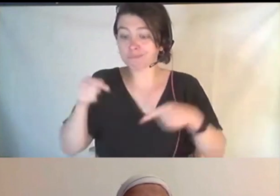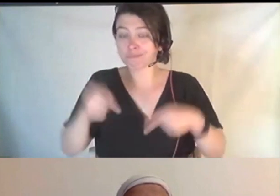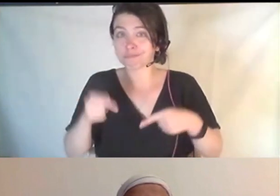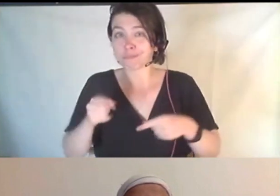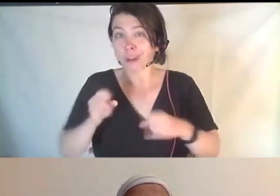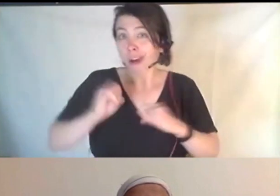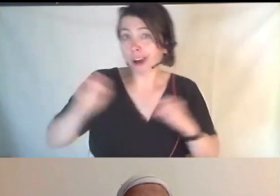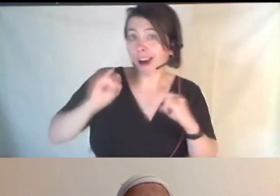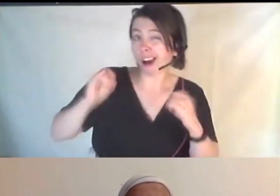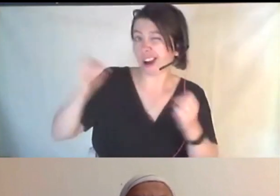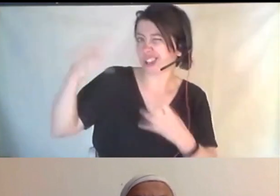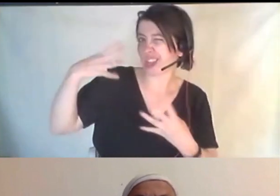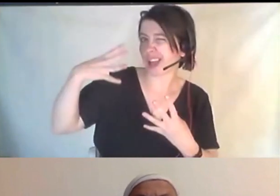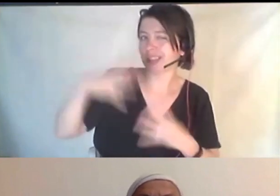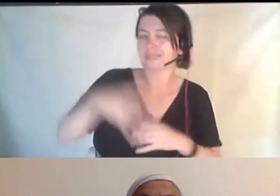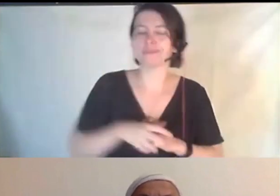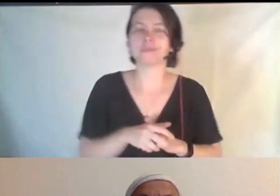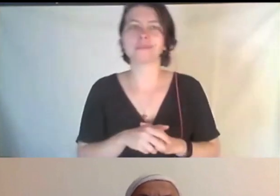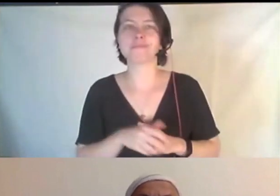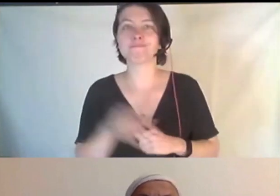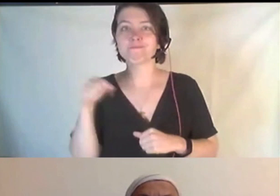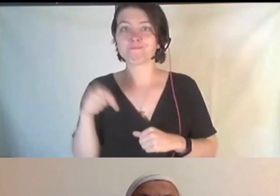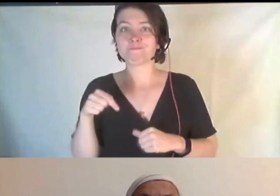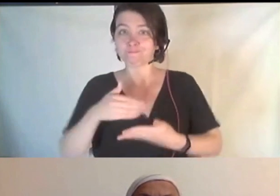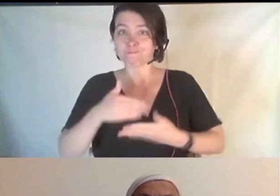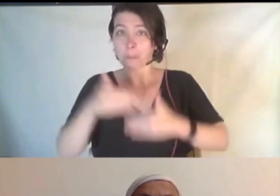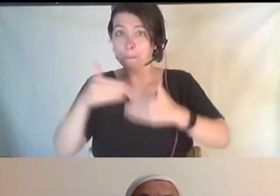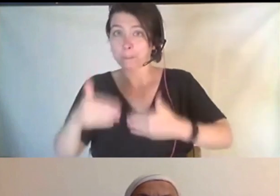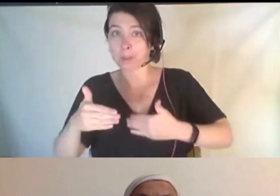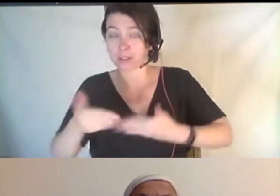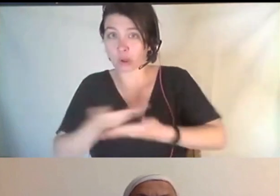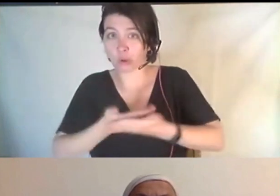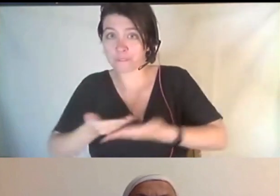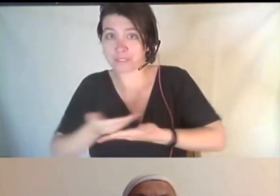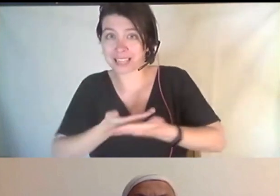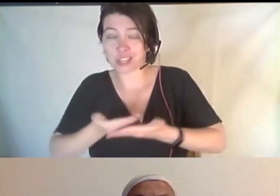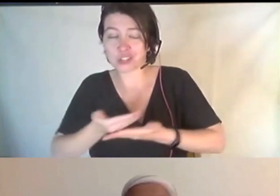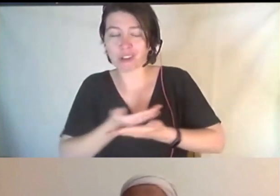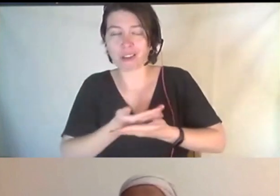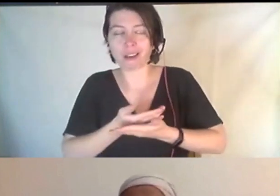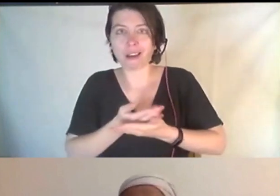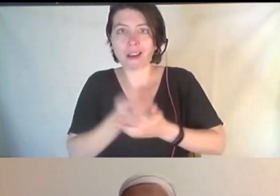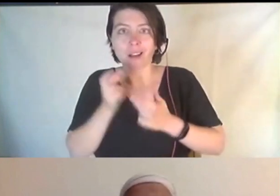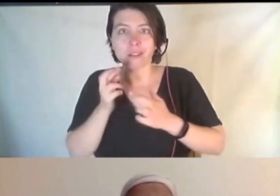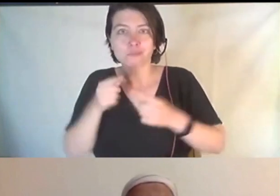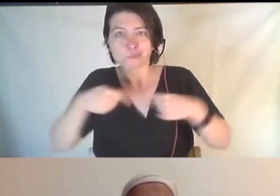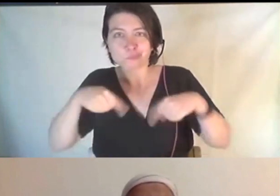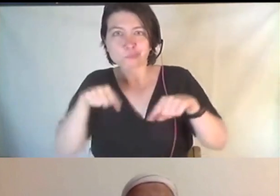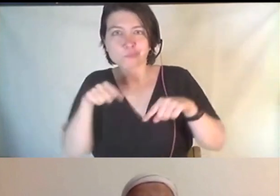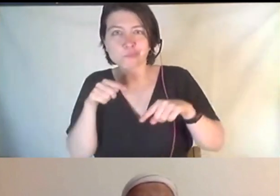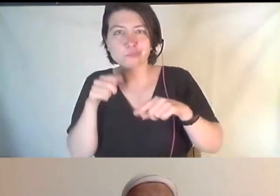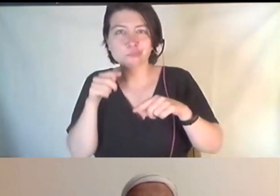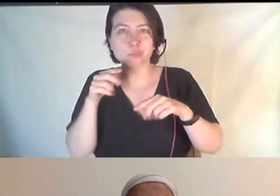So in this part of the conversation, we were hoping to look at the language